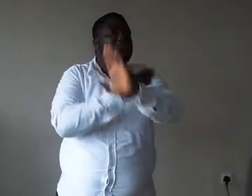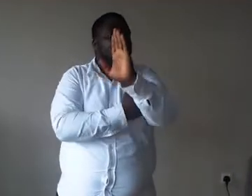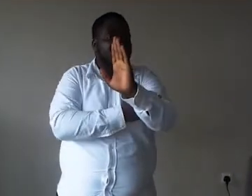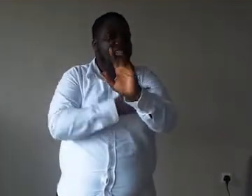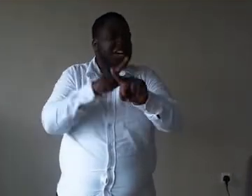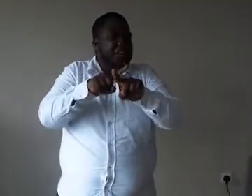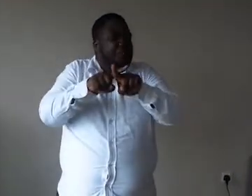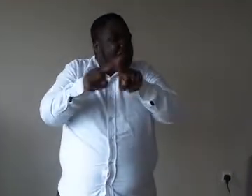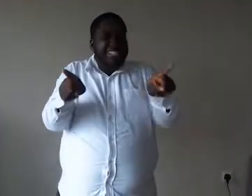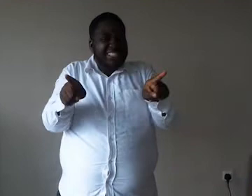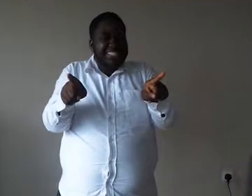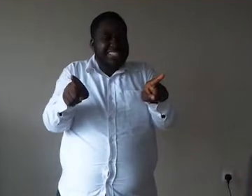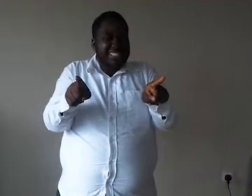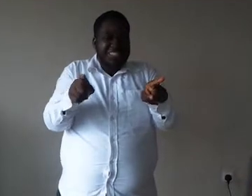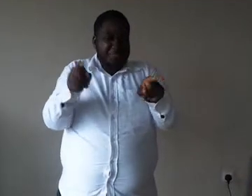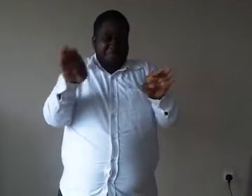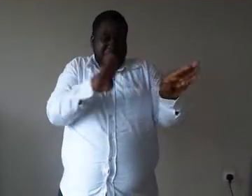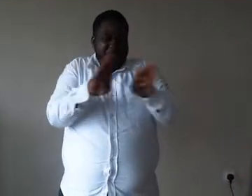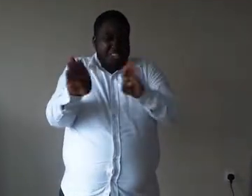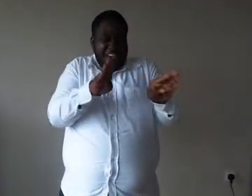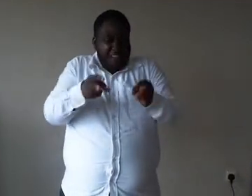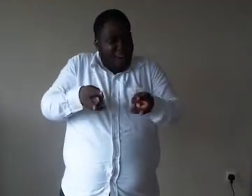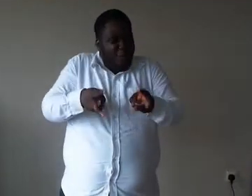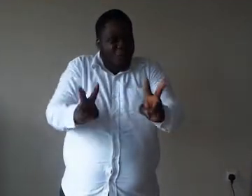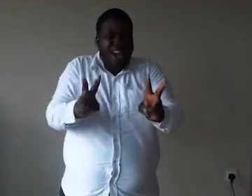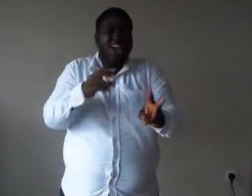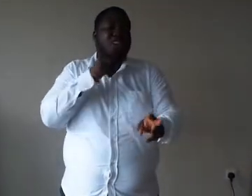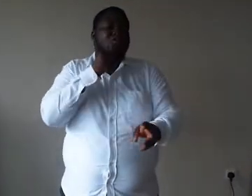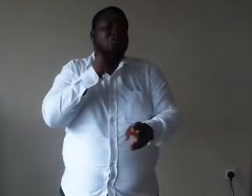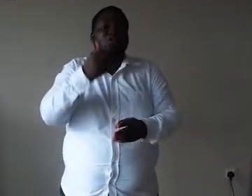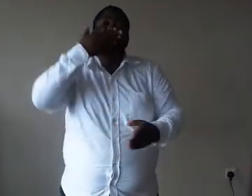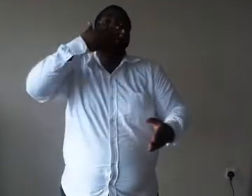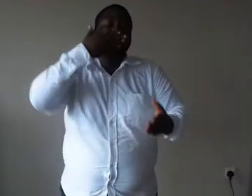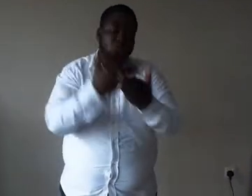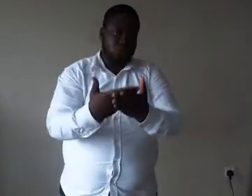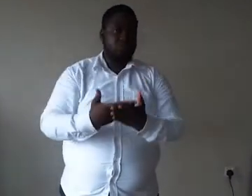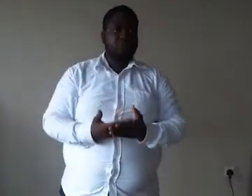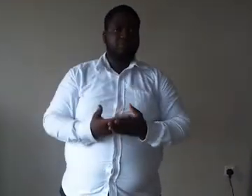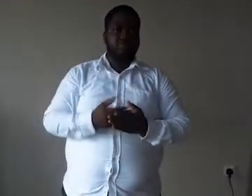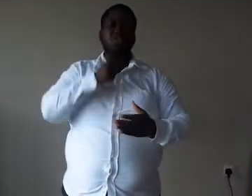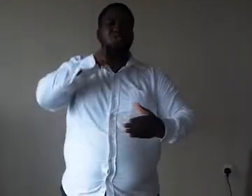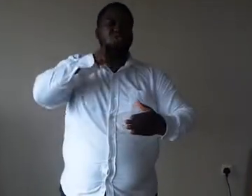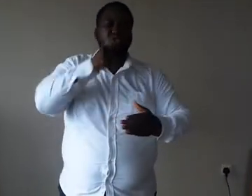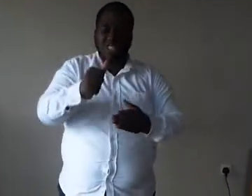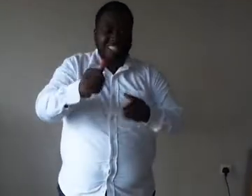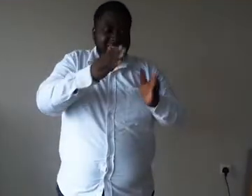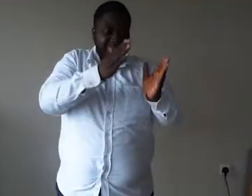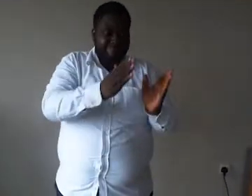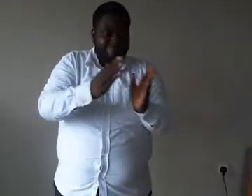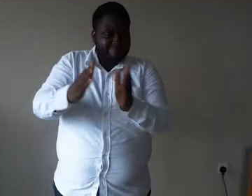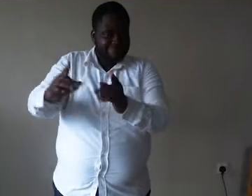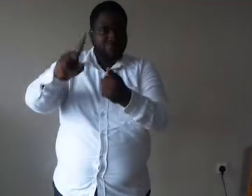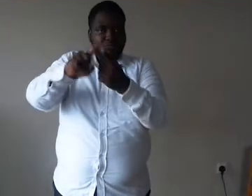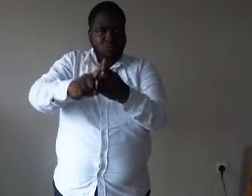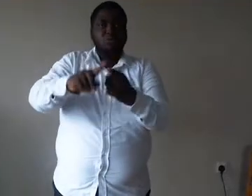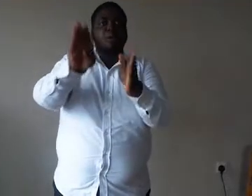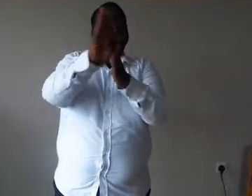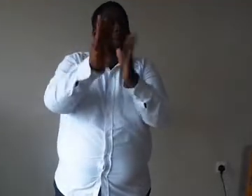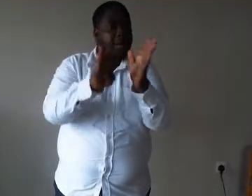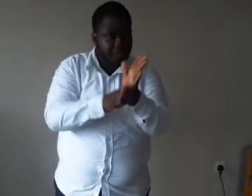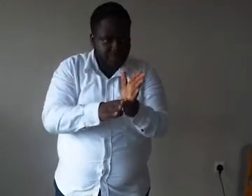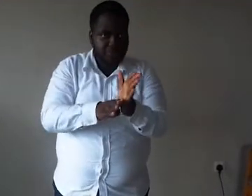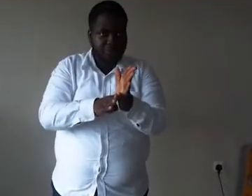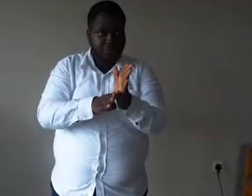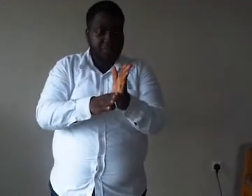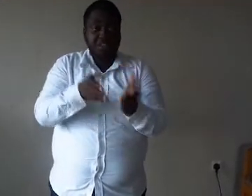like. Probably you have worshipped God for 20 years, for 30 years now, or maybe for 18 years. And yet your